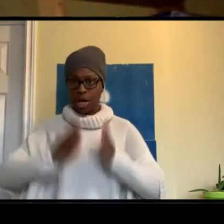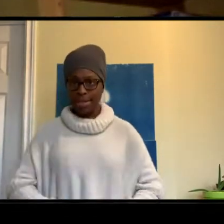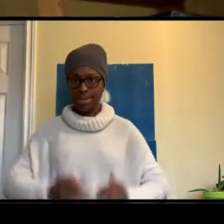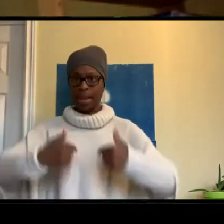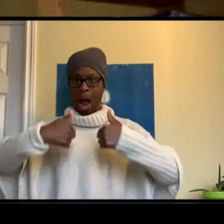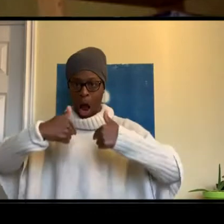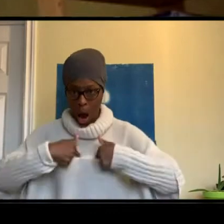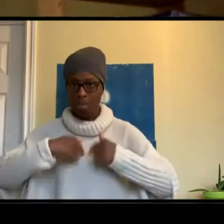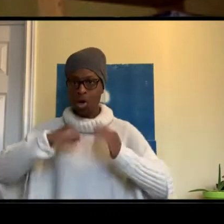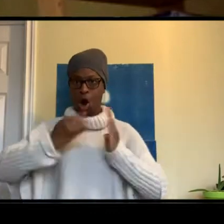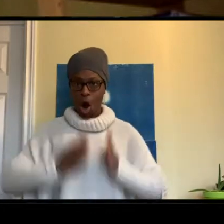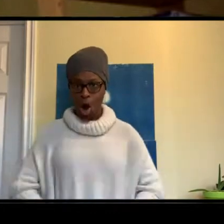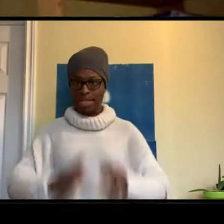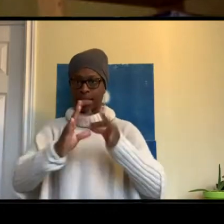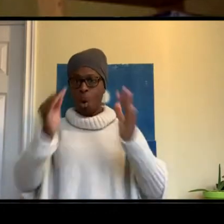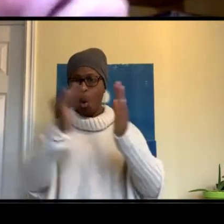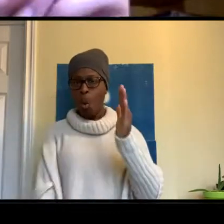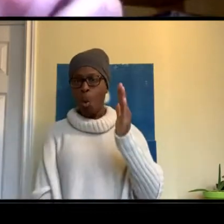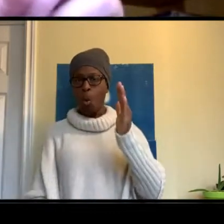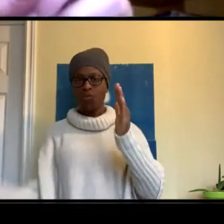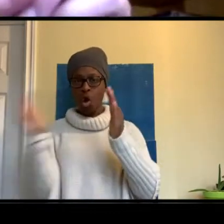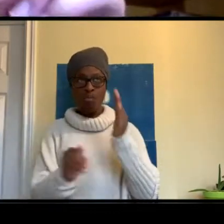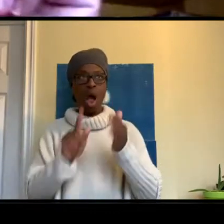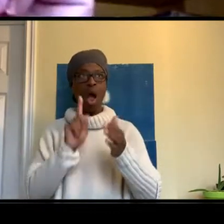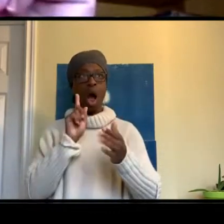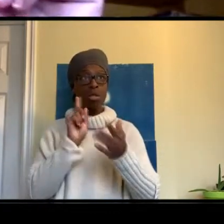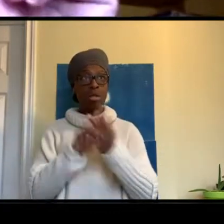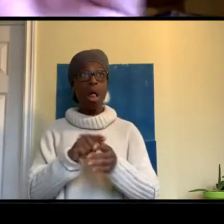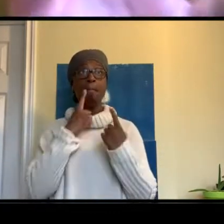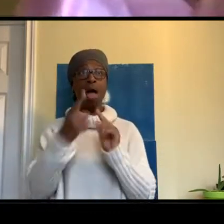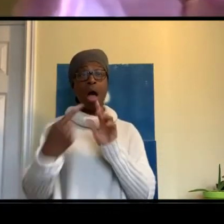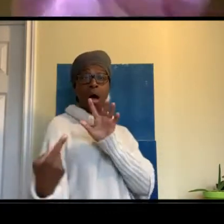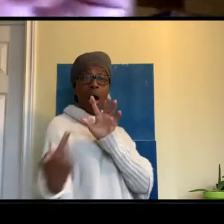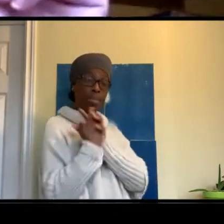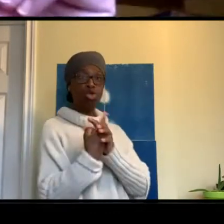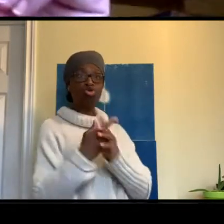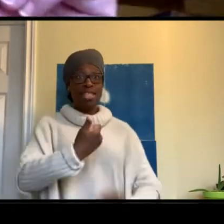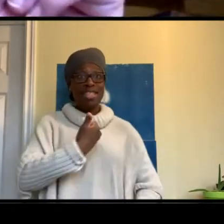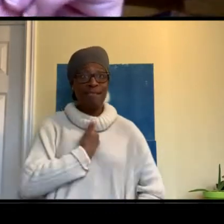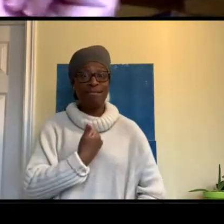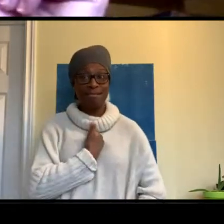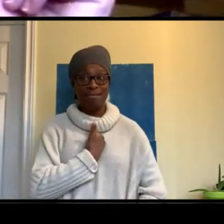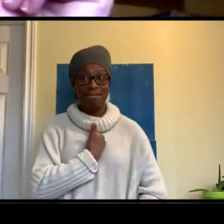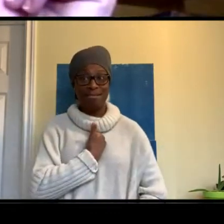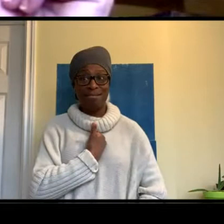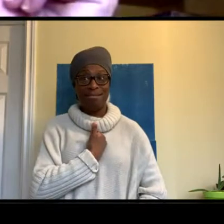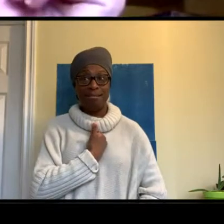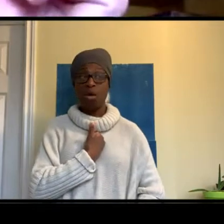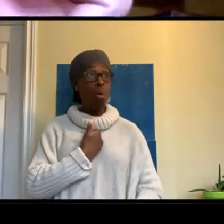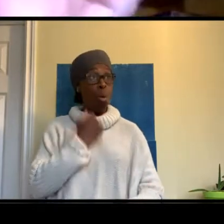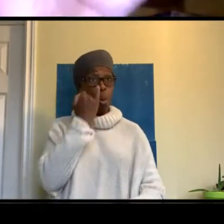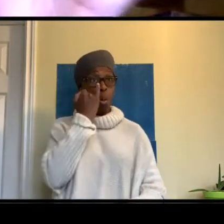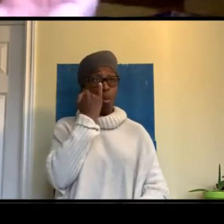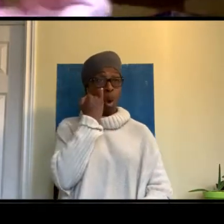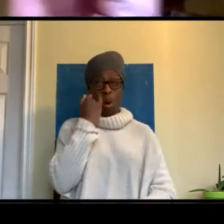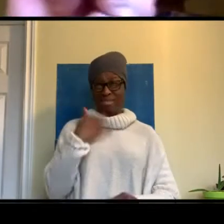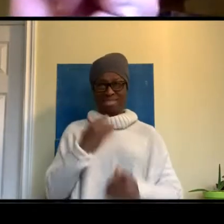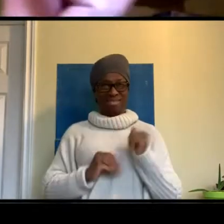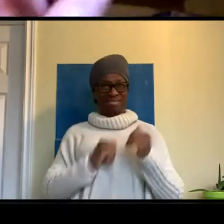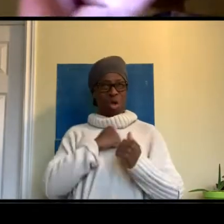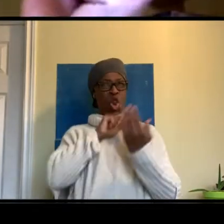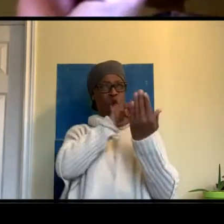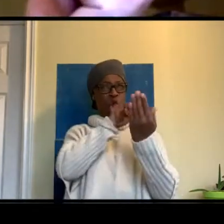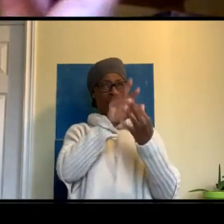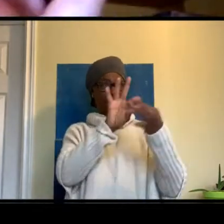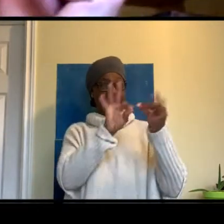else gets to define that for you. You know, people say, oh, there's a difference between being an artist and being a professional artist. Yeah. There isn't. You're an